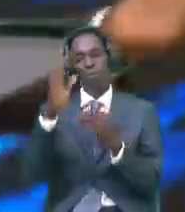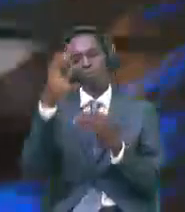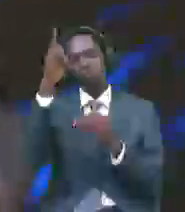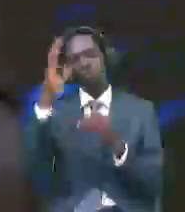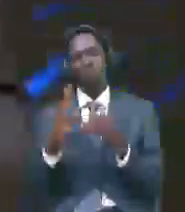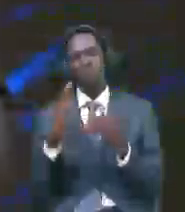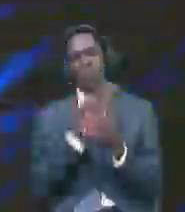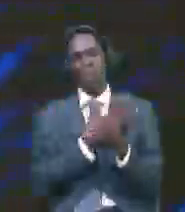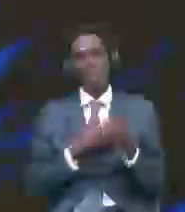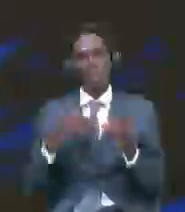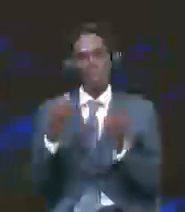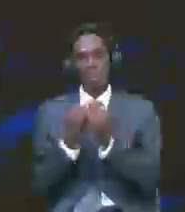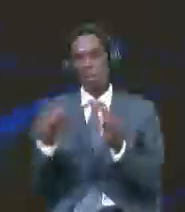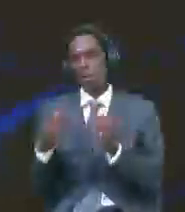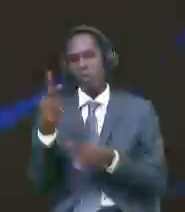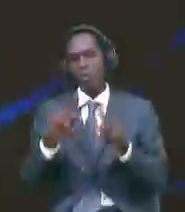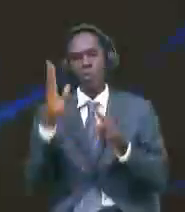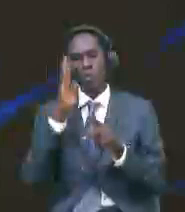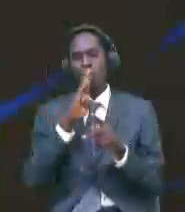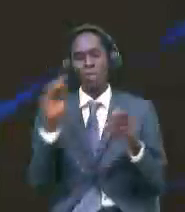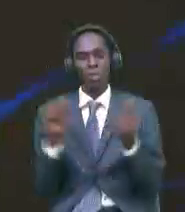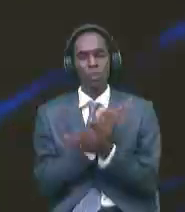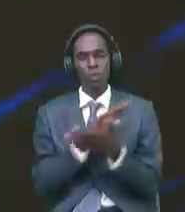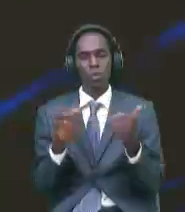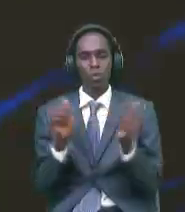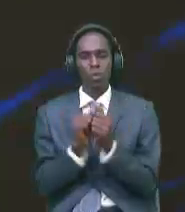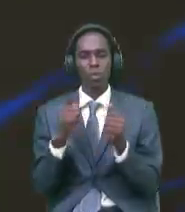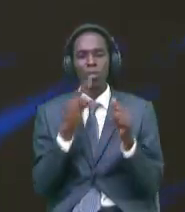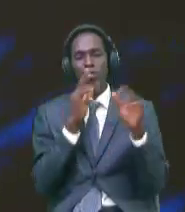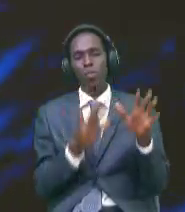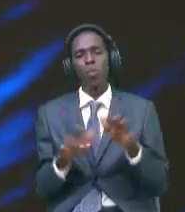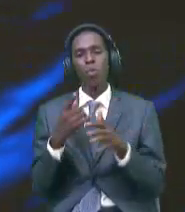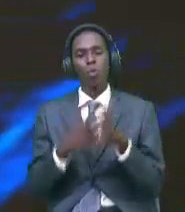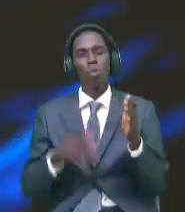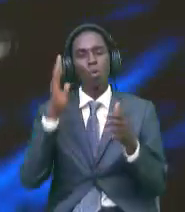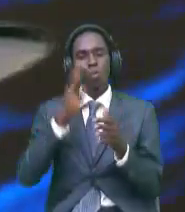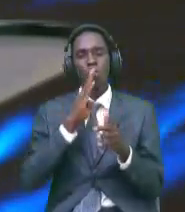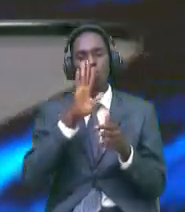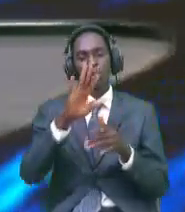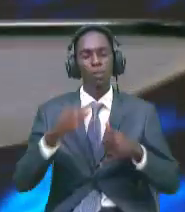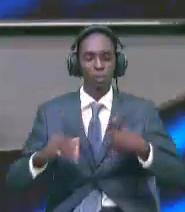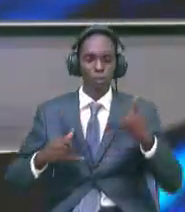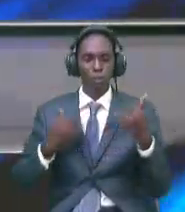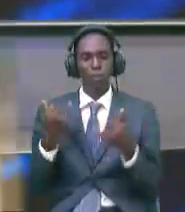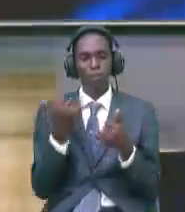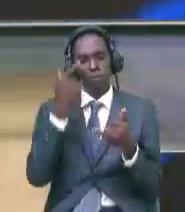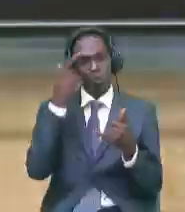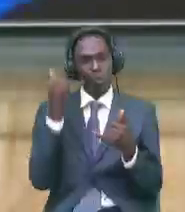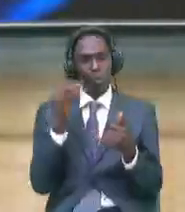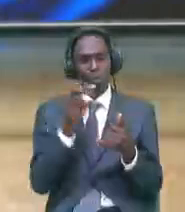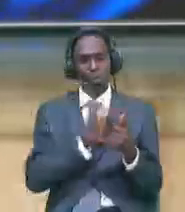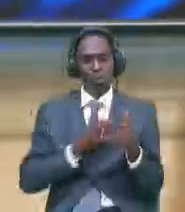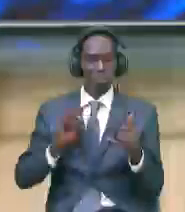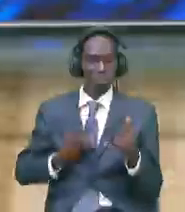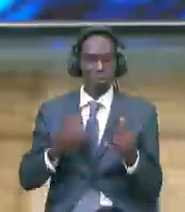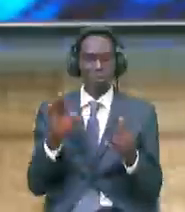to perish by the flood, what joy are you going to have? If you have members of your family and we have been learning that we